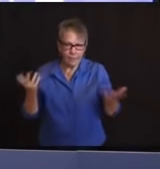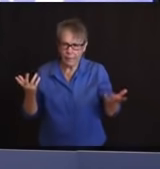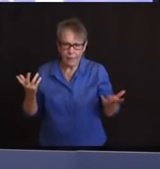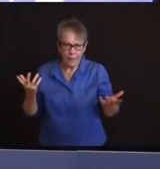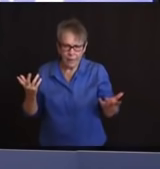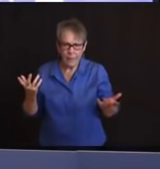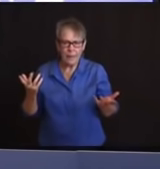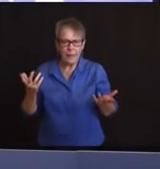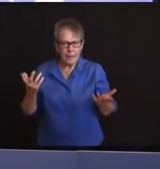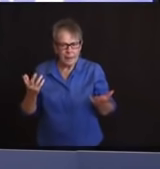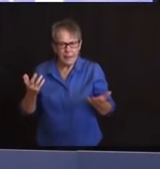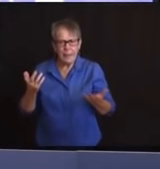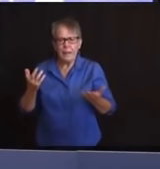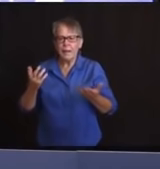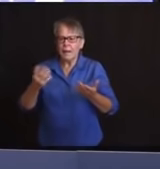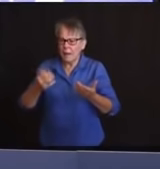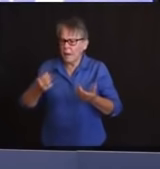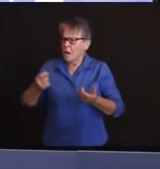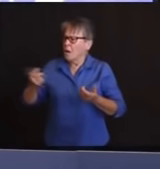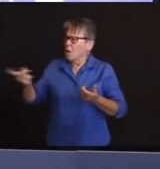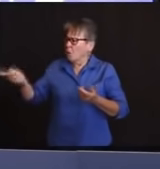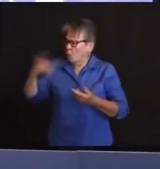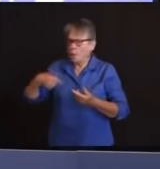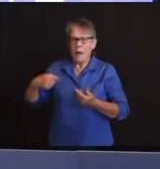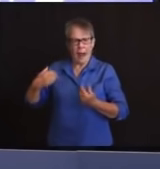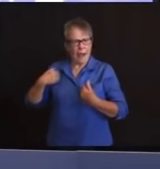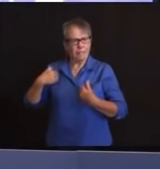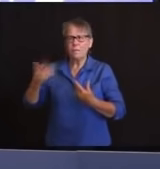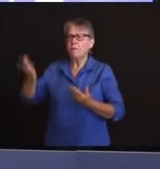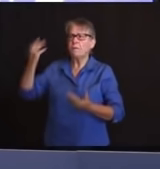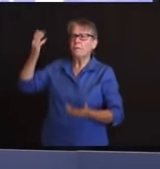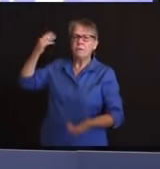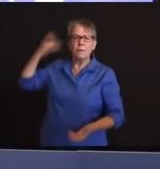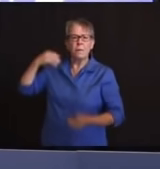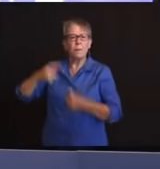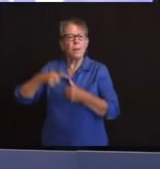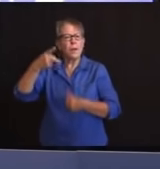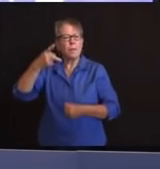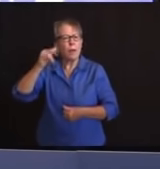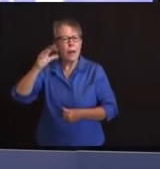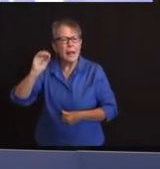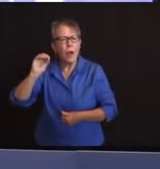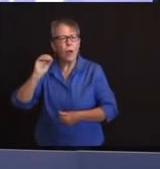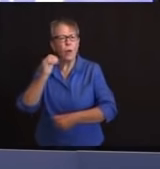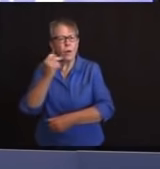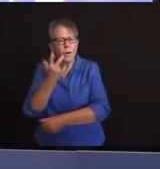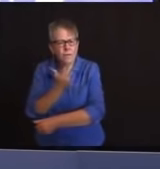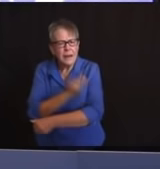those who recovered from COVID-19 and are interested in donating, please visit